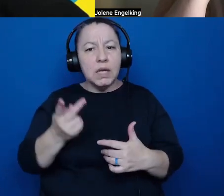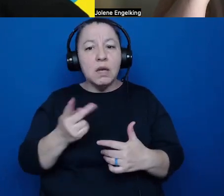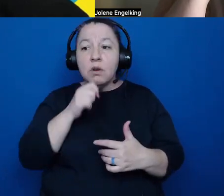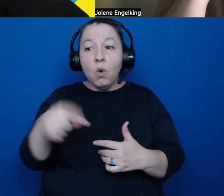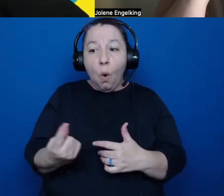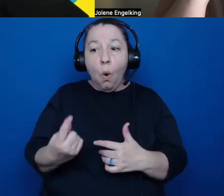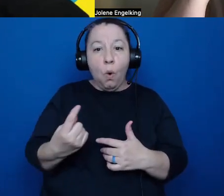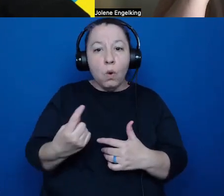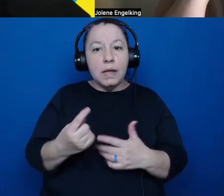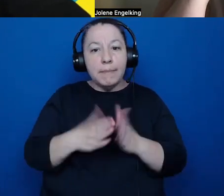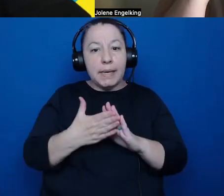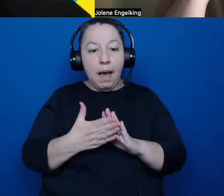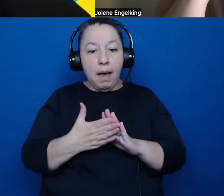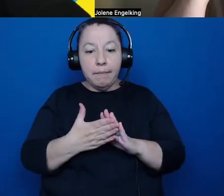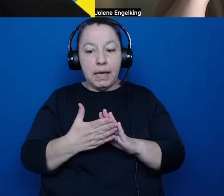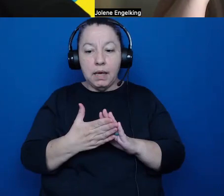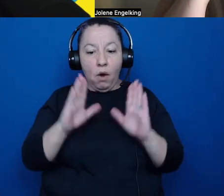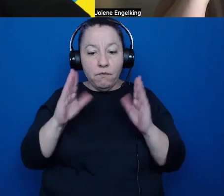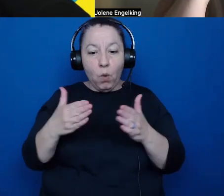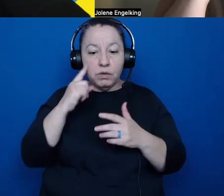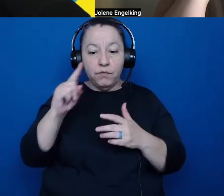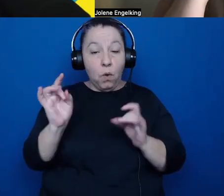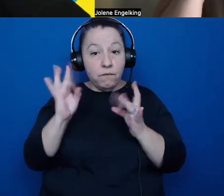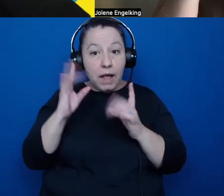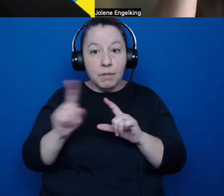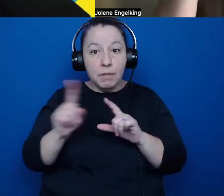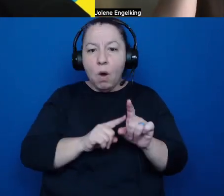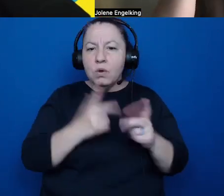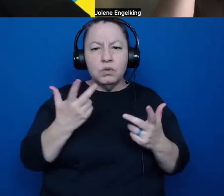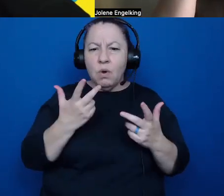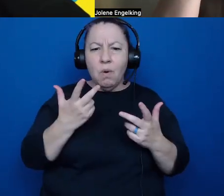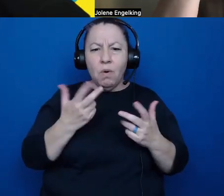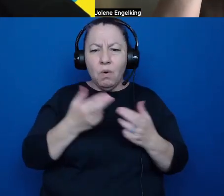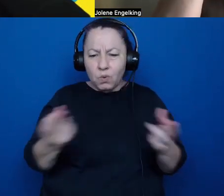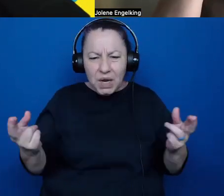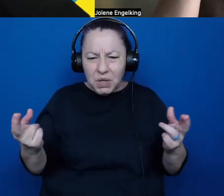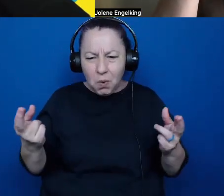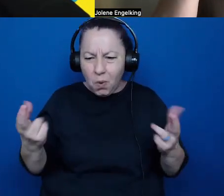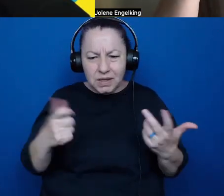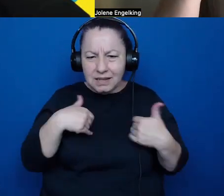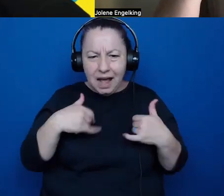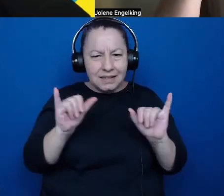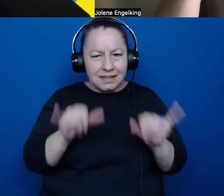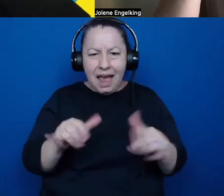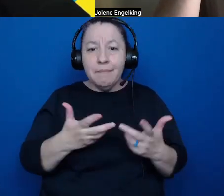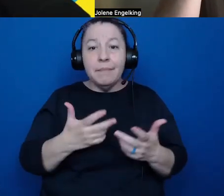but also attaining resources and help, and especially educating